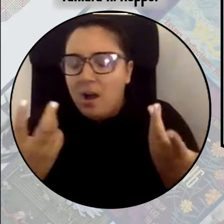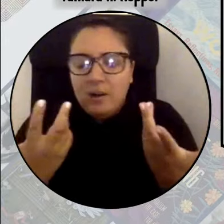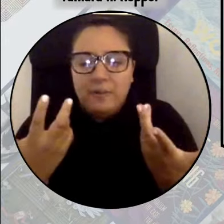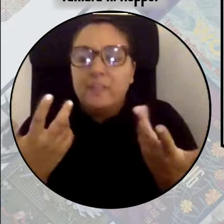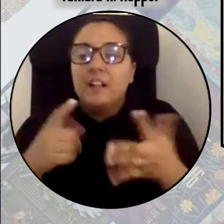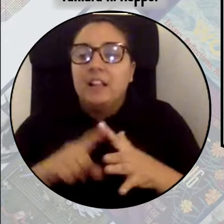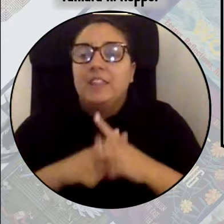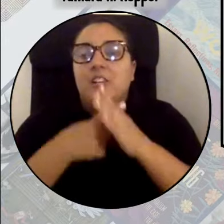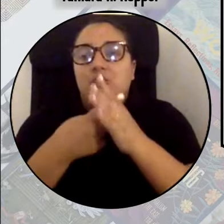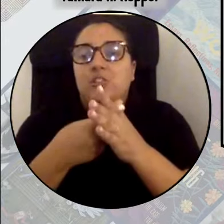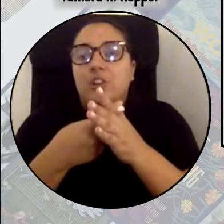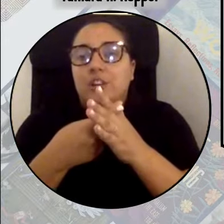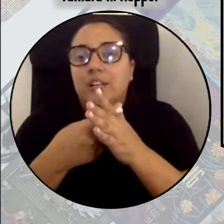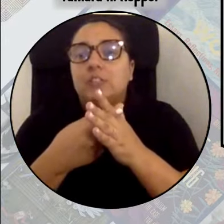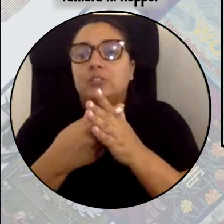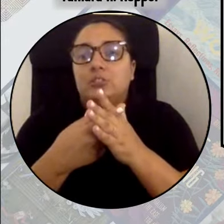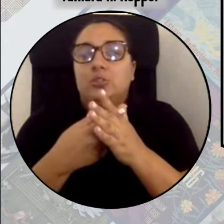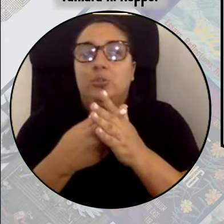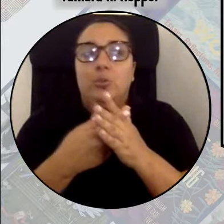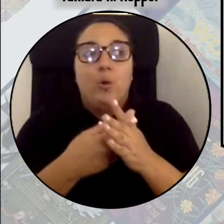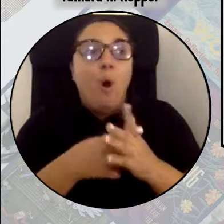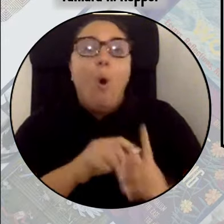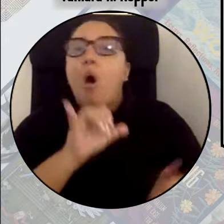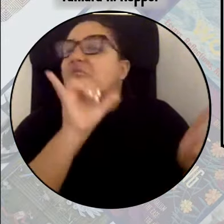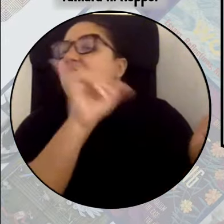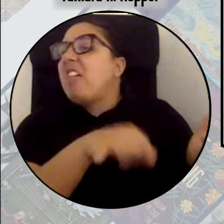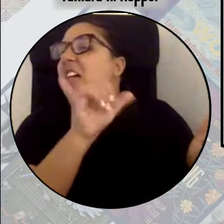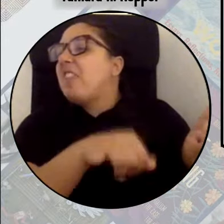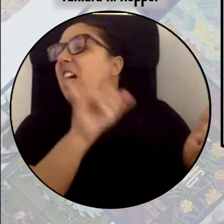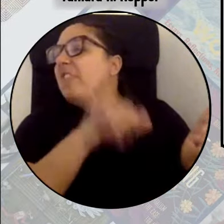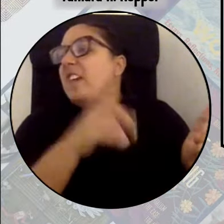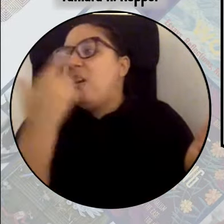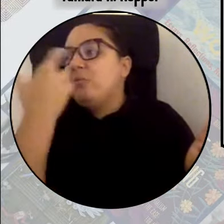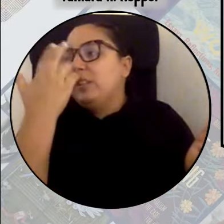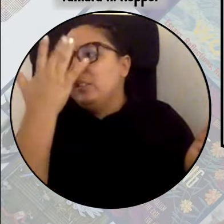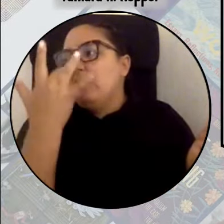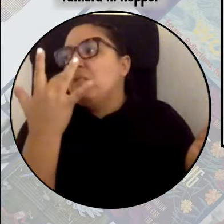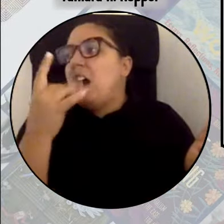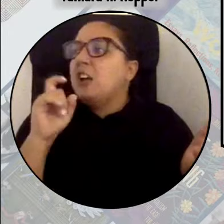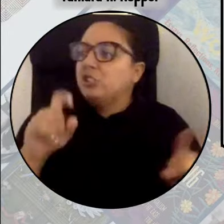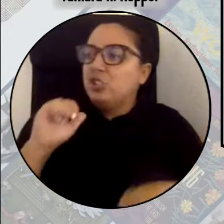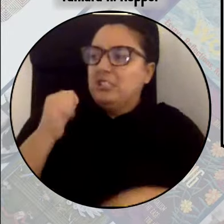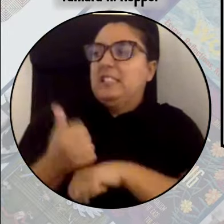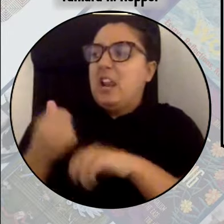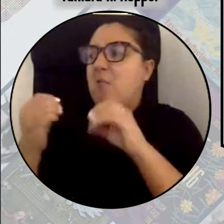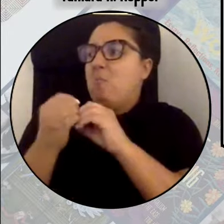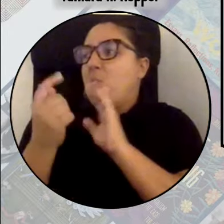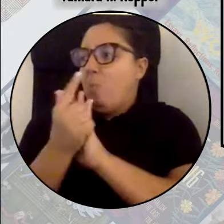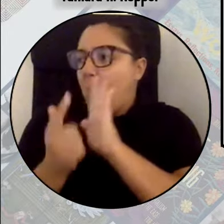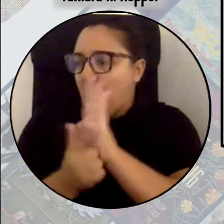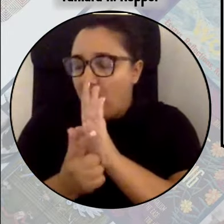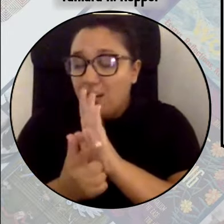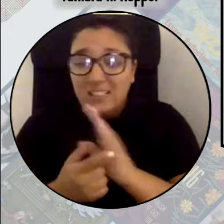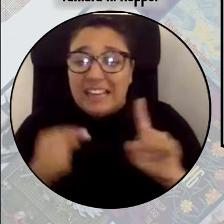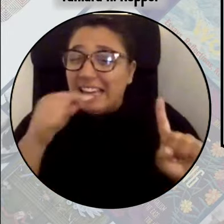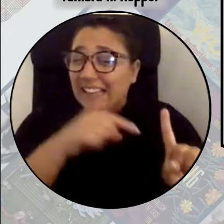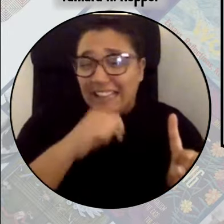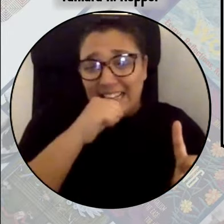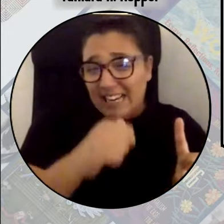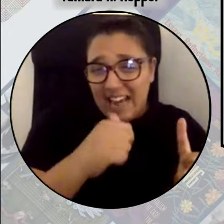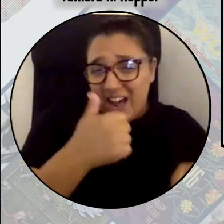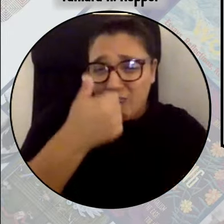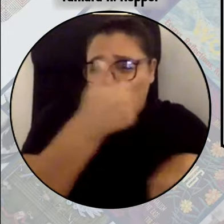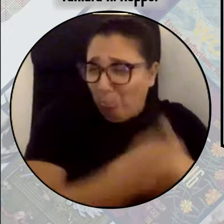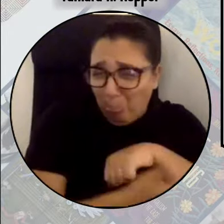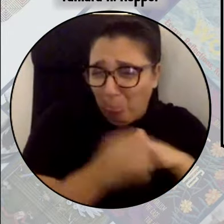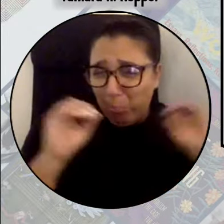a certain kind of drug laws, right? So he was not the cause of it, obviously, but his case garnered so much attention as